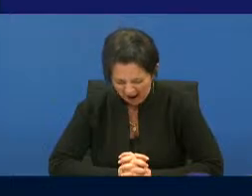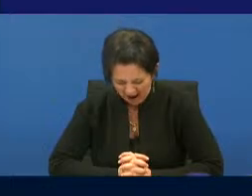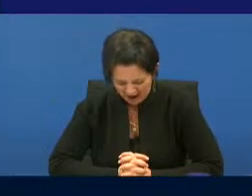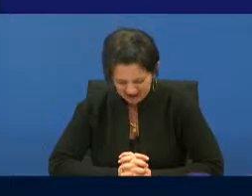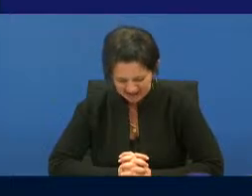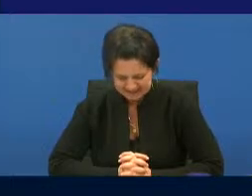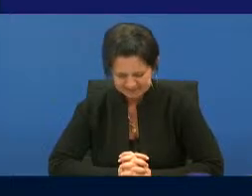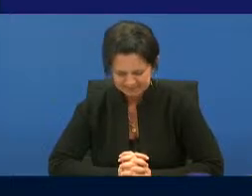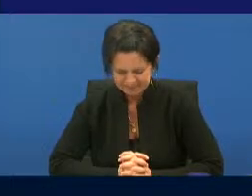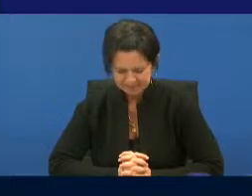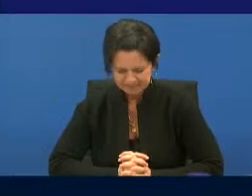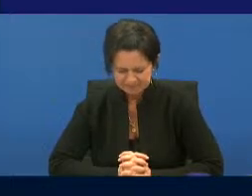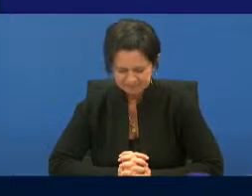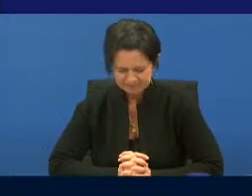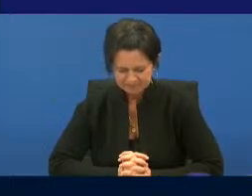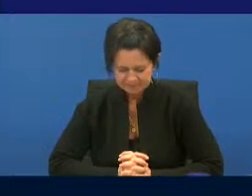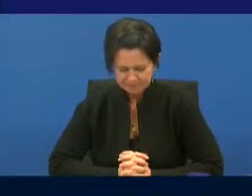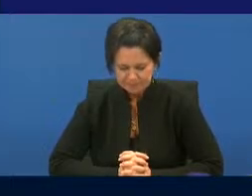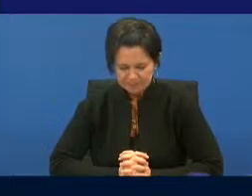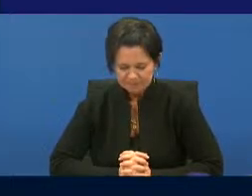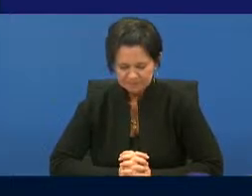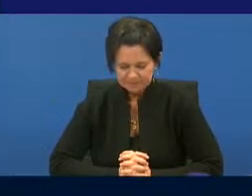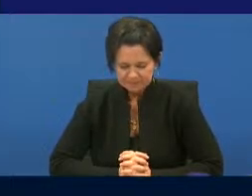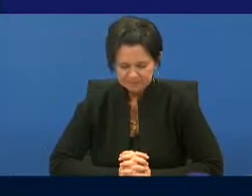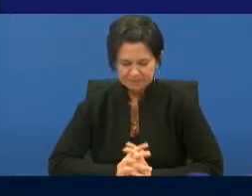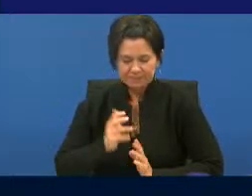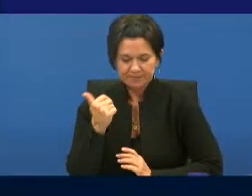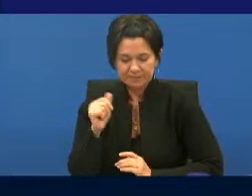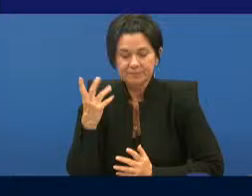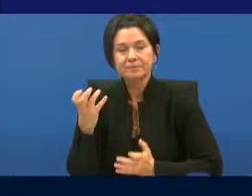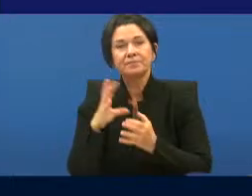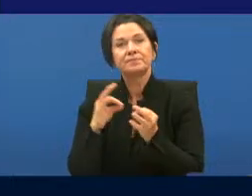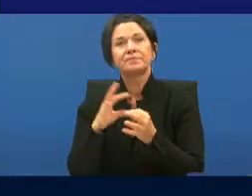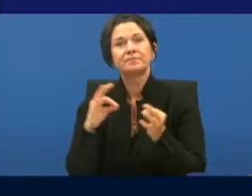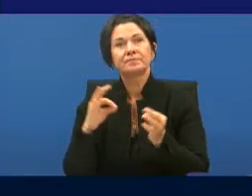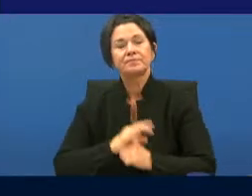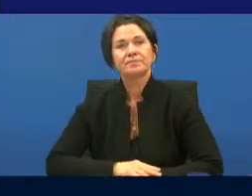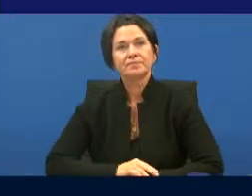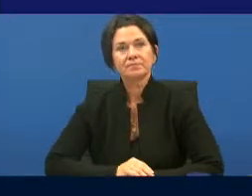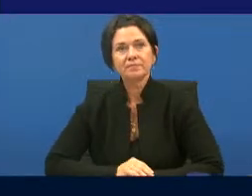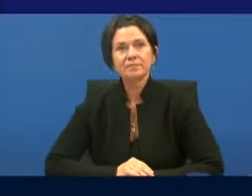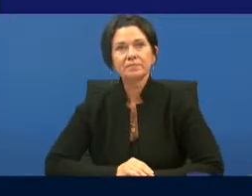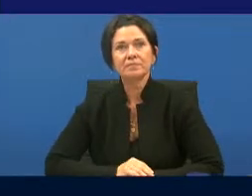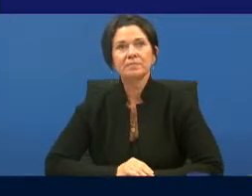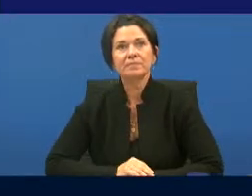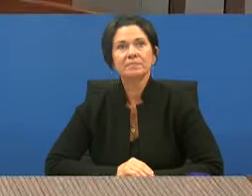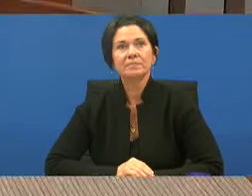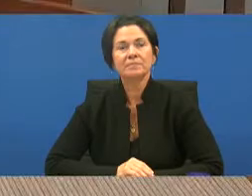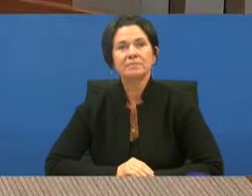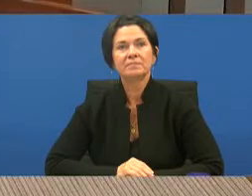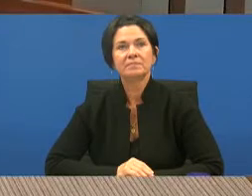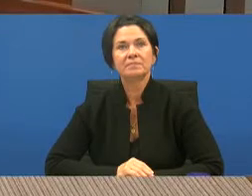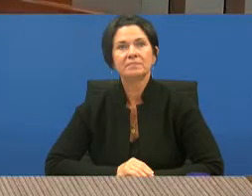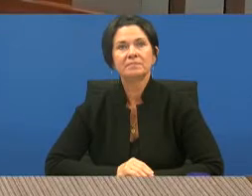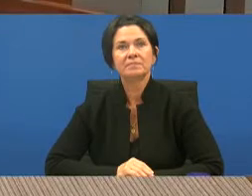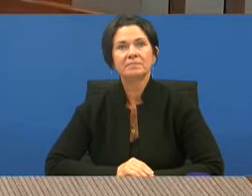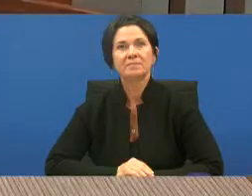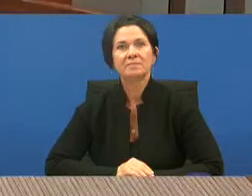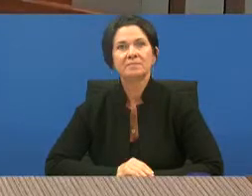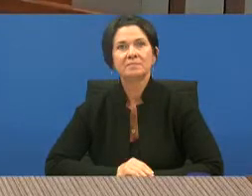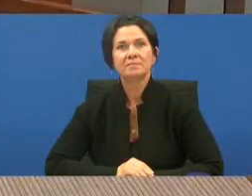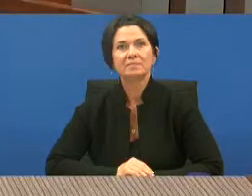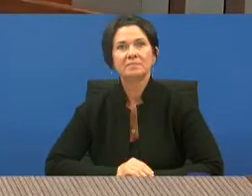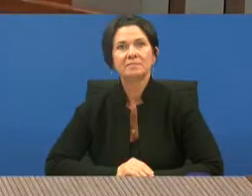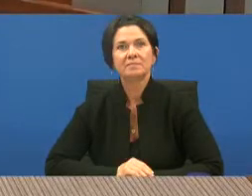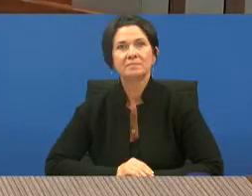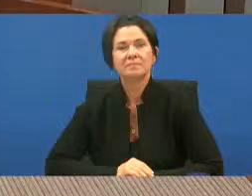$75,106.50 for such purpose by the parish attorney. Anyone here wishing to speak on this item? Who didn't? Yes, you did.